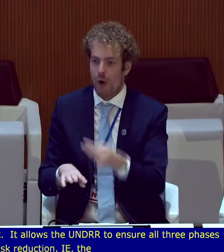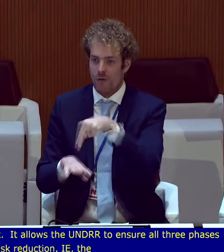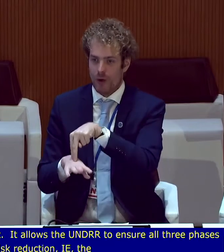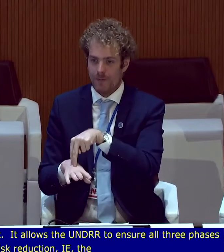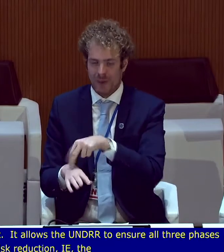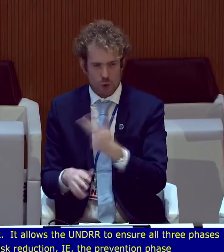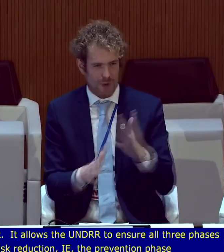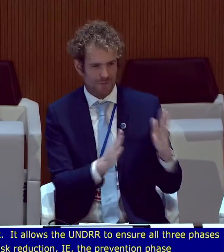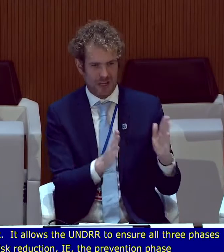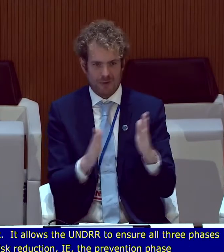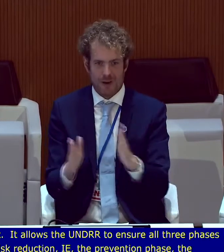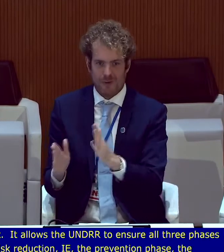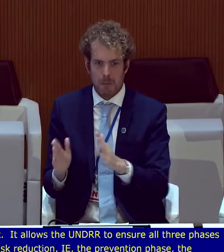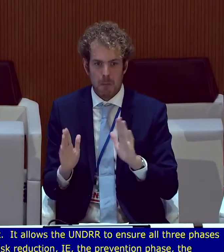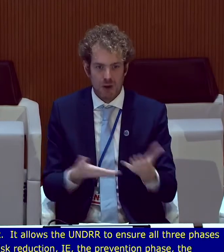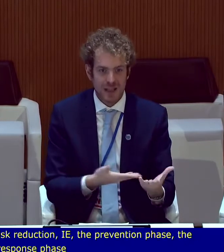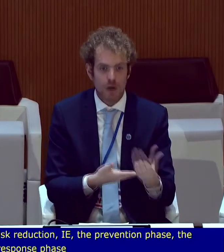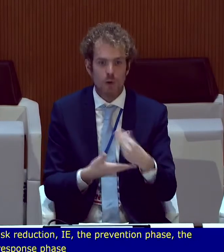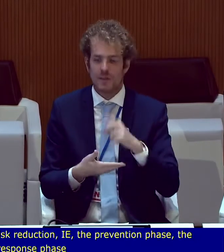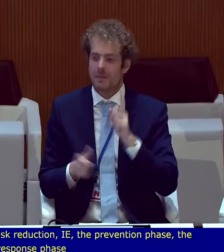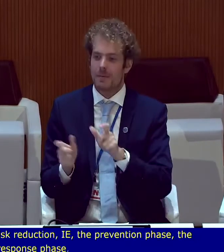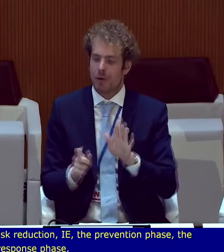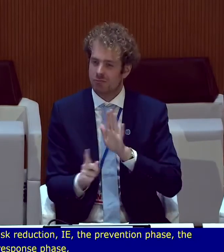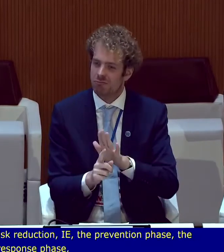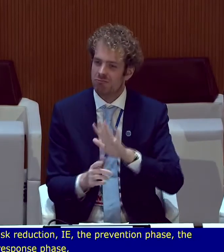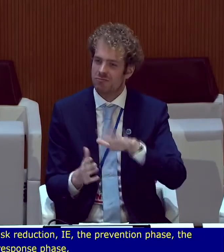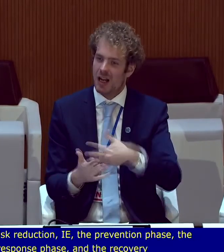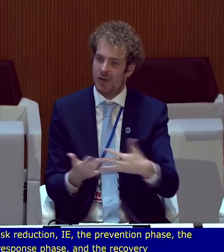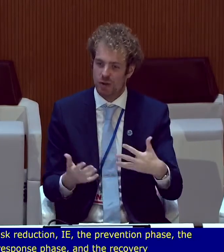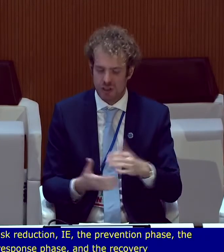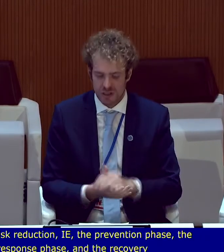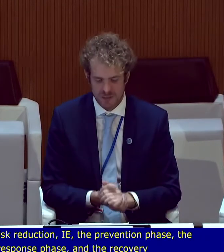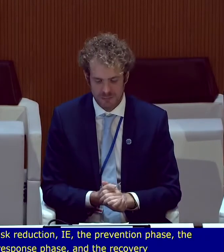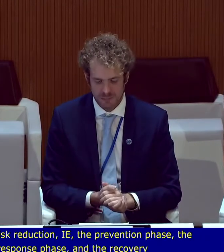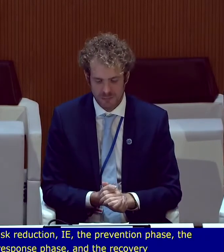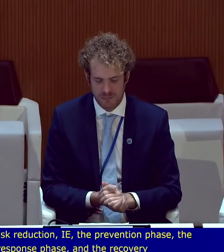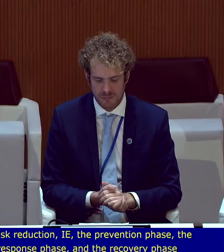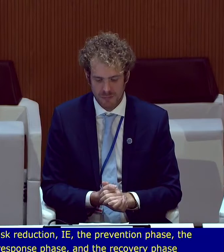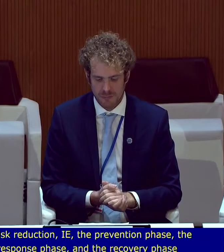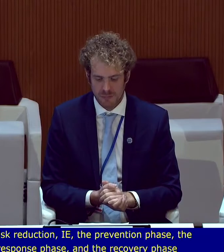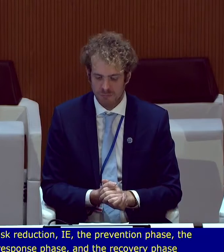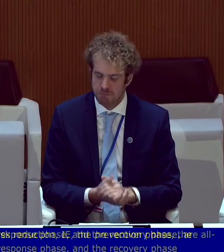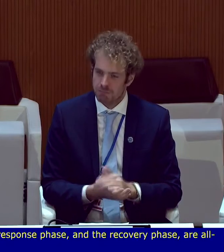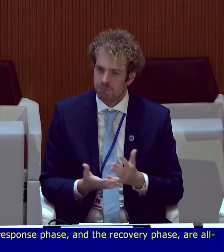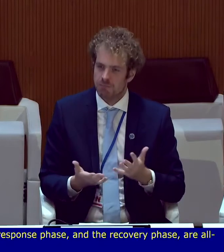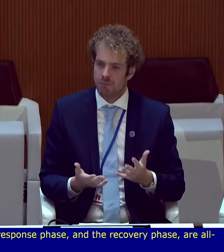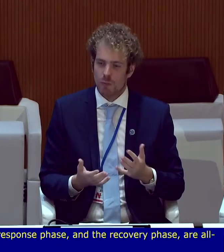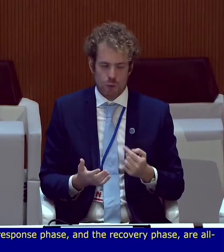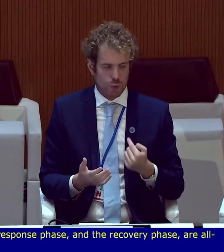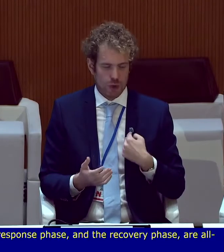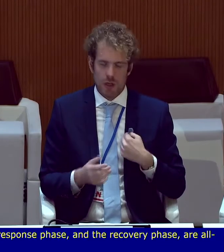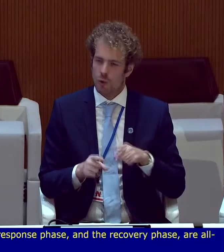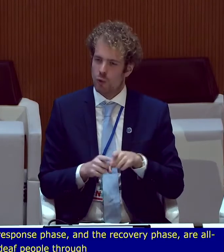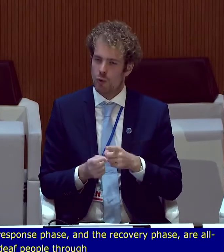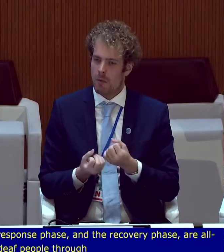the recovery phase, are all inclusive of deaf people through the use of their national sign